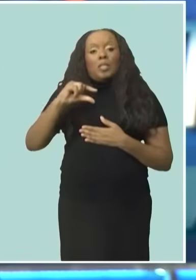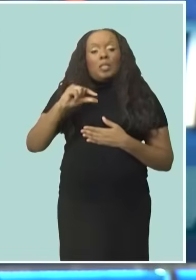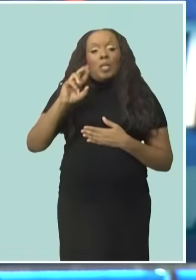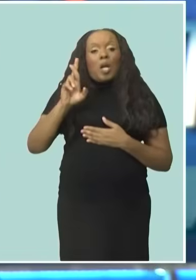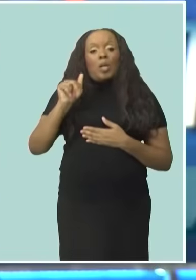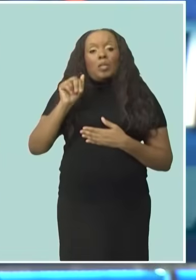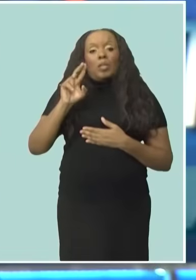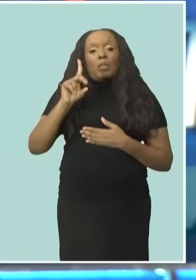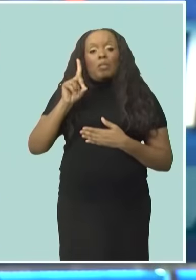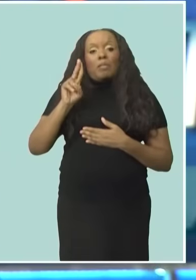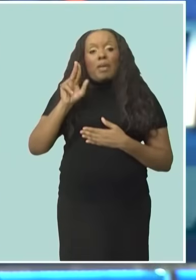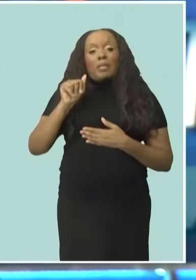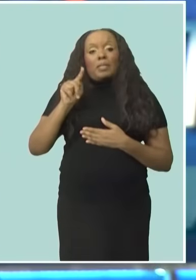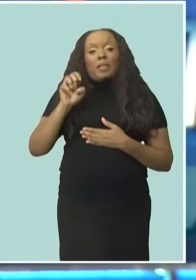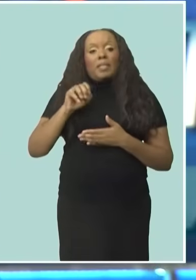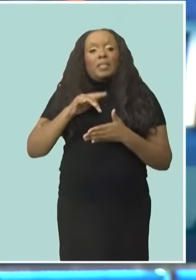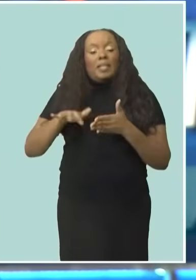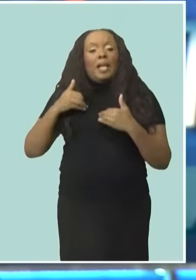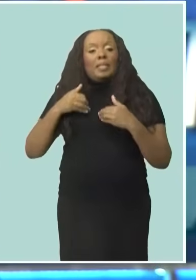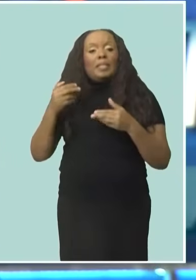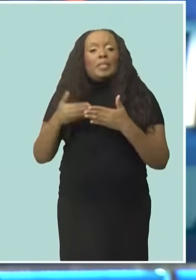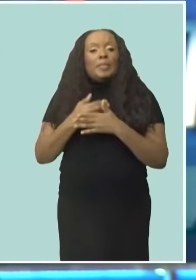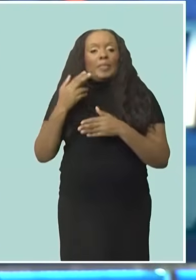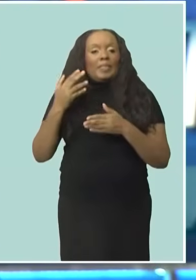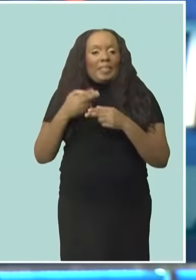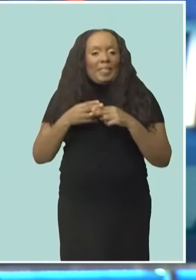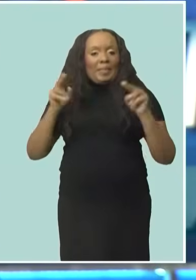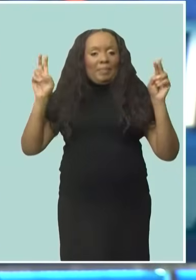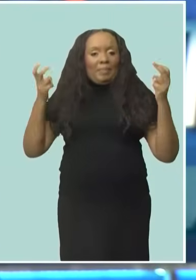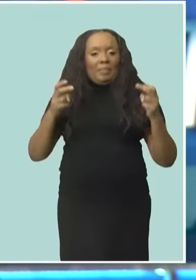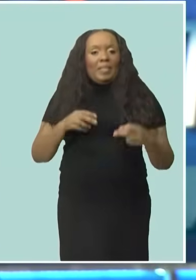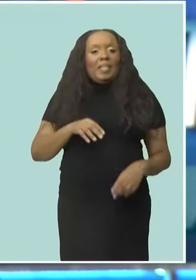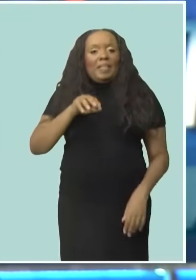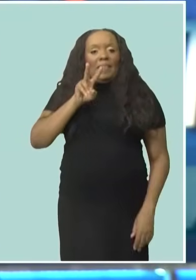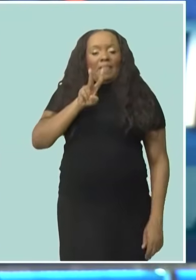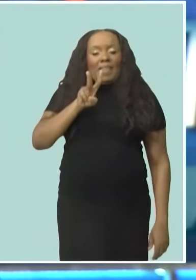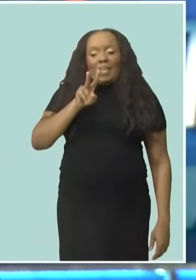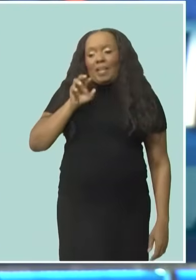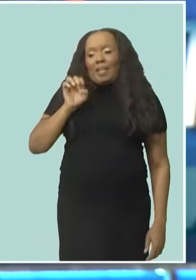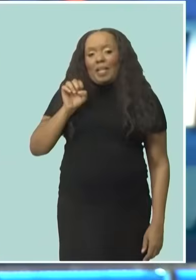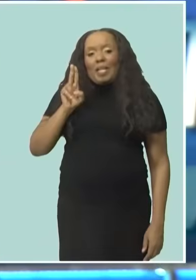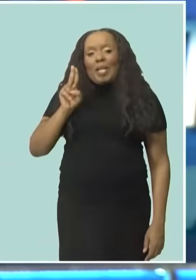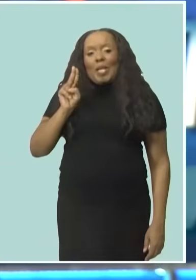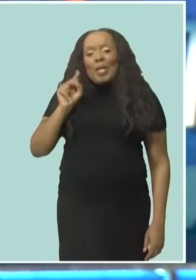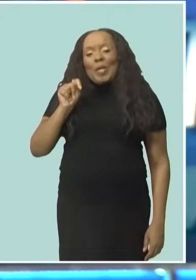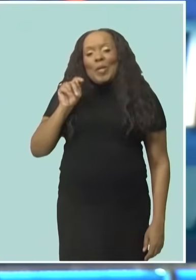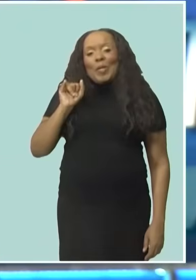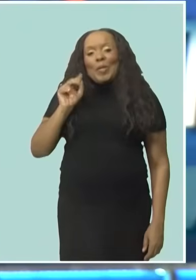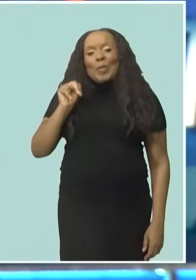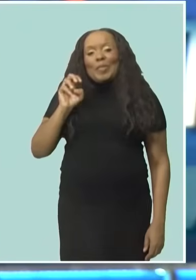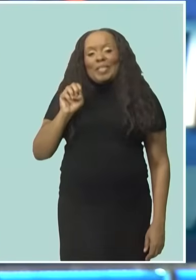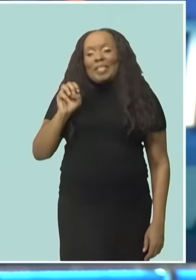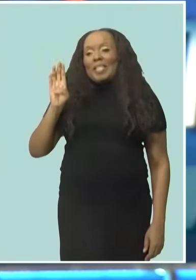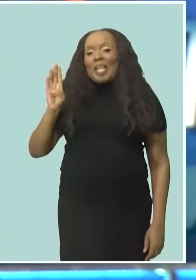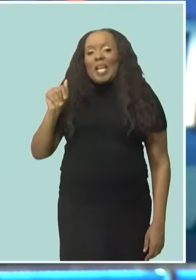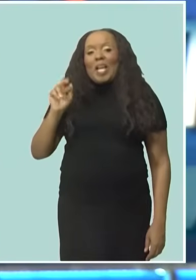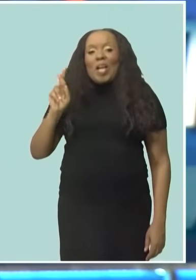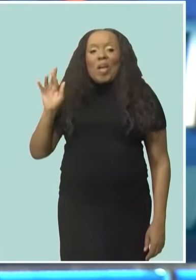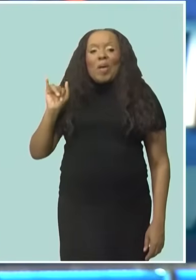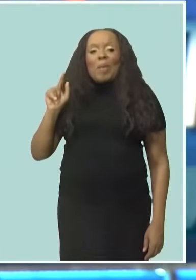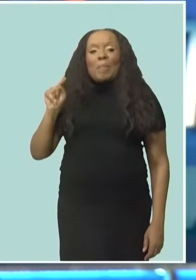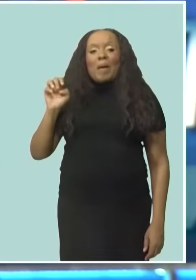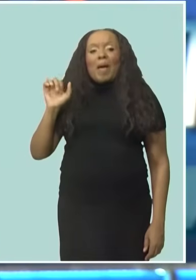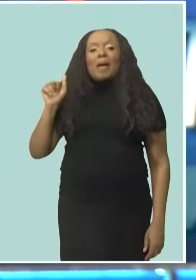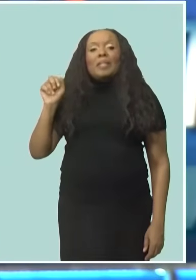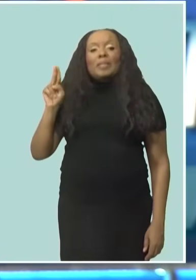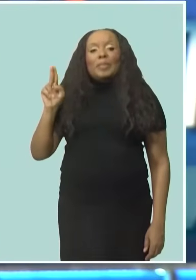will now be known as the V. Udine Baratow Complex. This is in recognition of the monumental impact of Emerita Professor, the